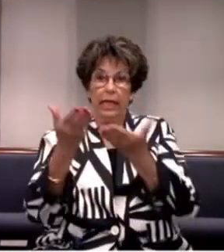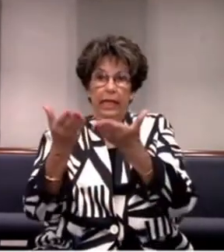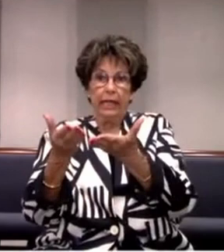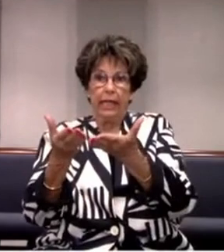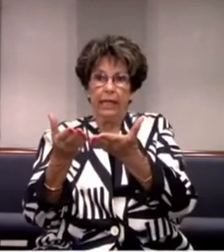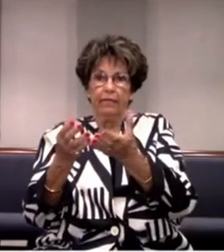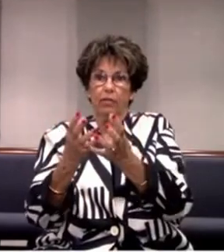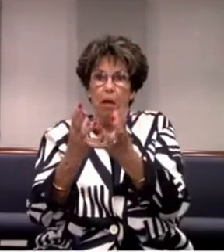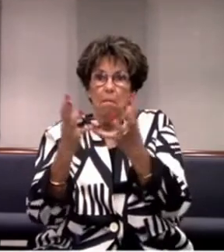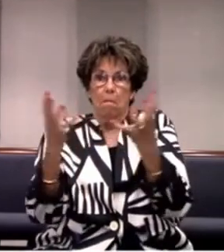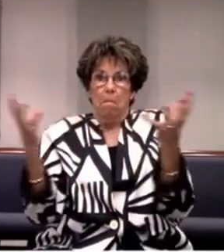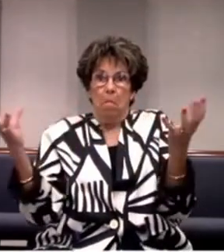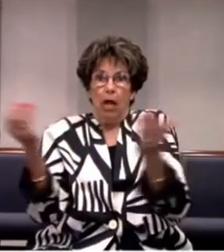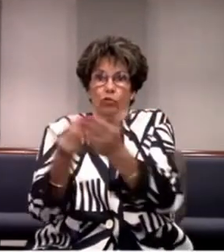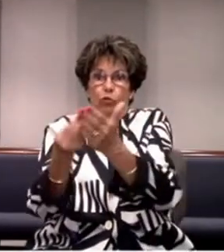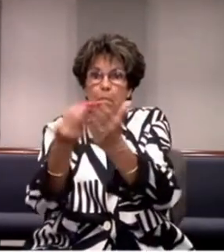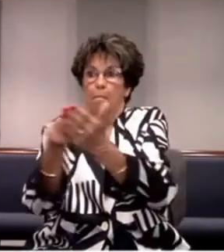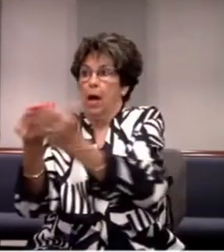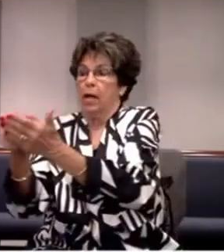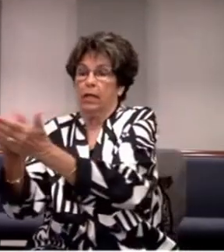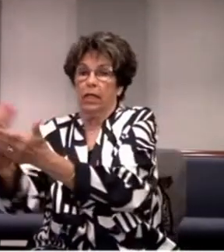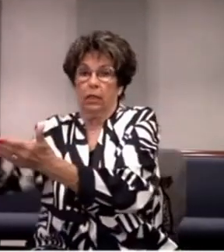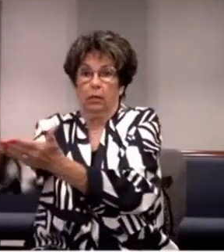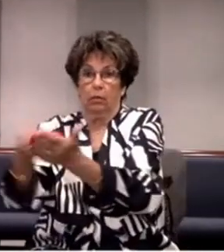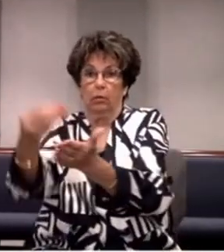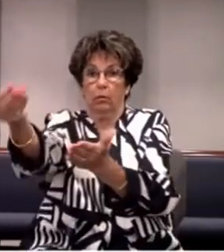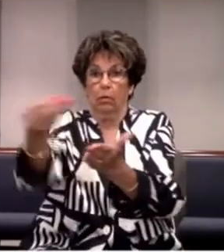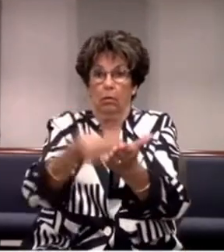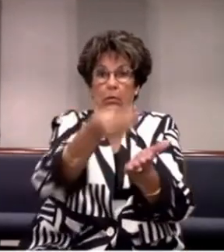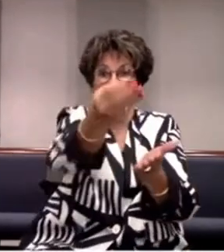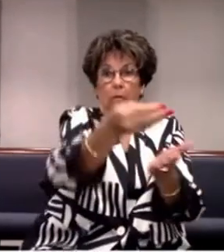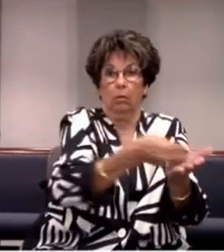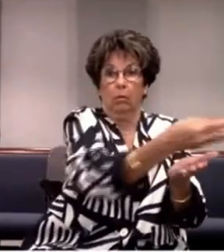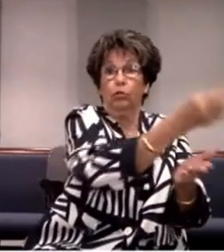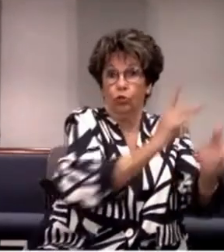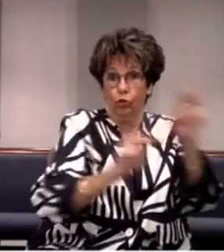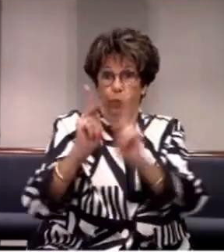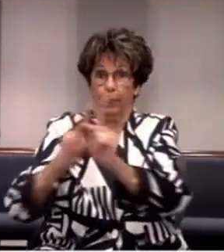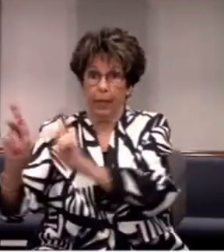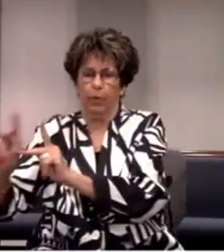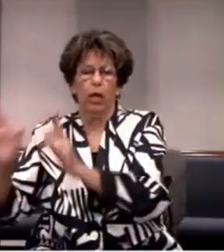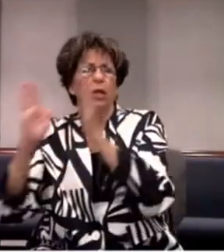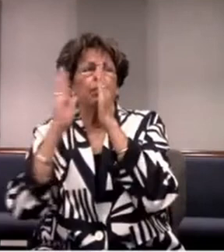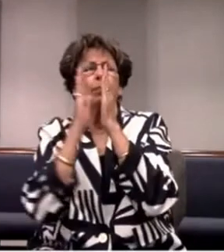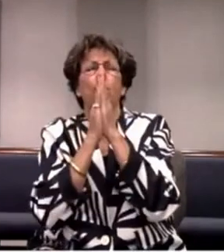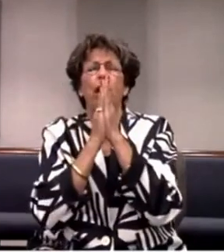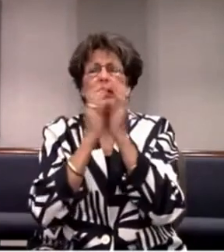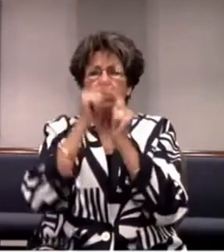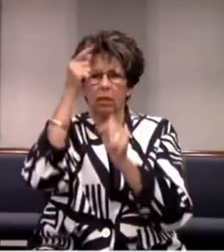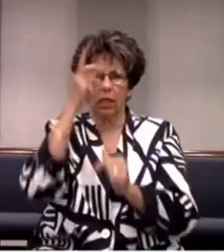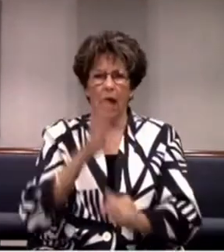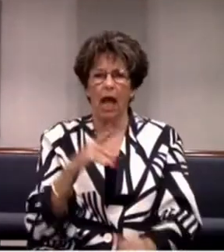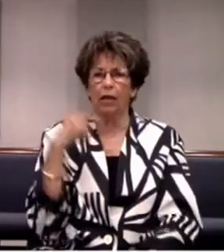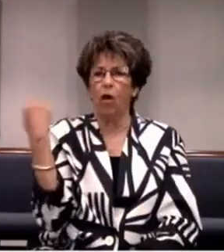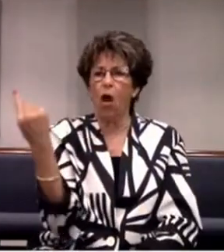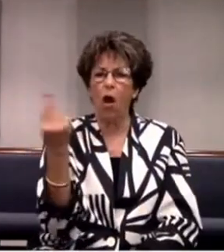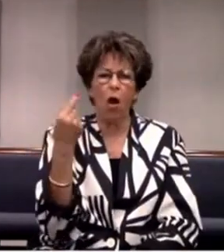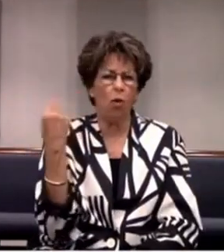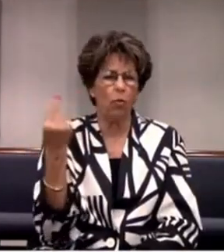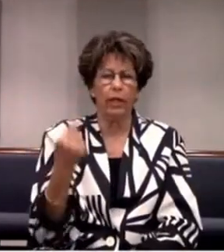alms to the people, so he's a giver. He prayed to God always, so he's a